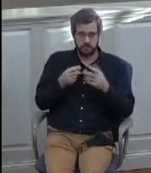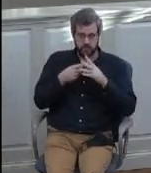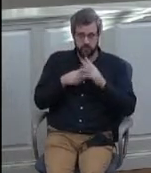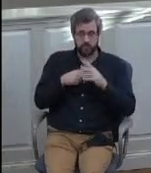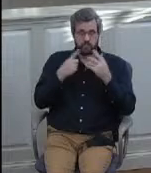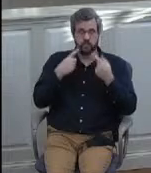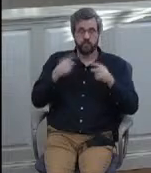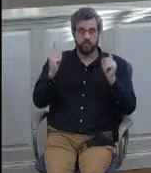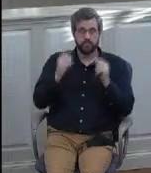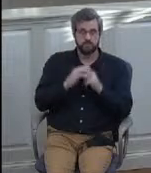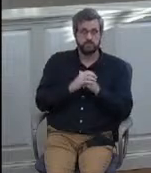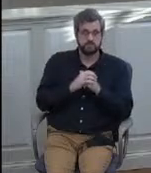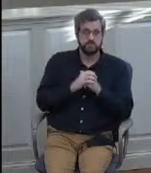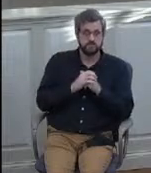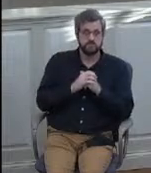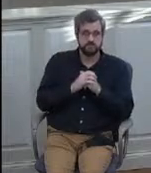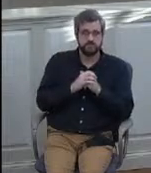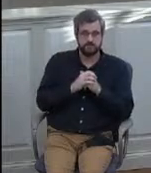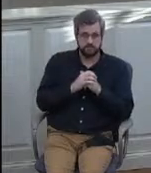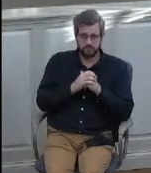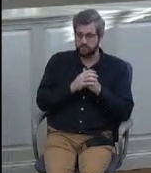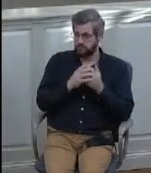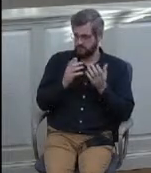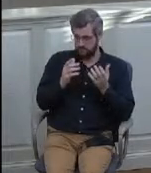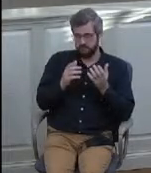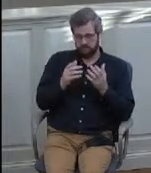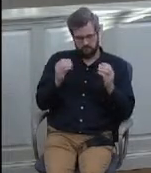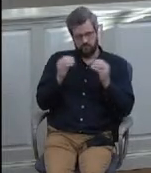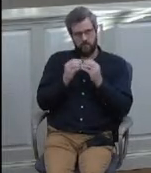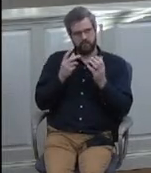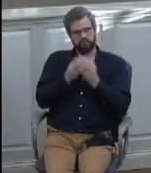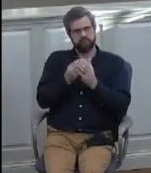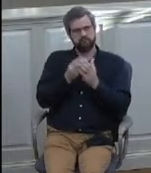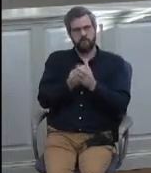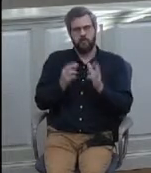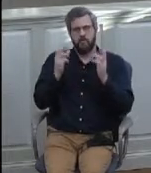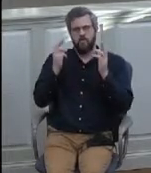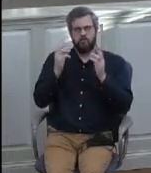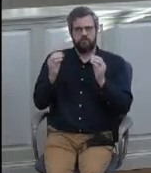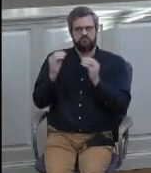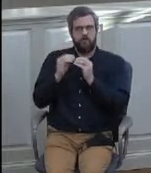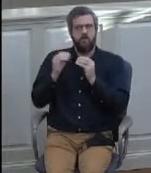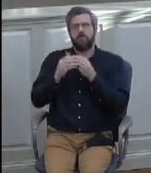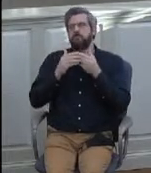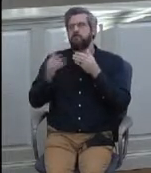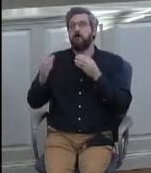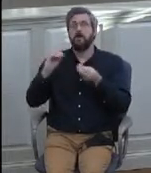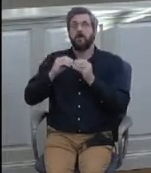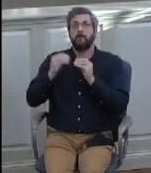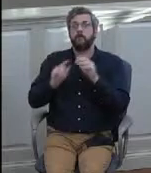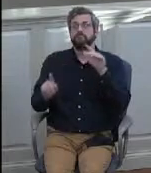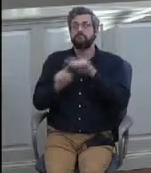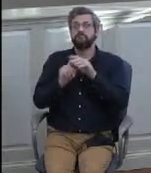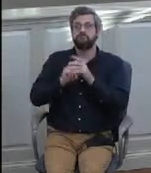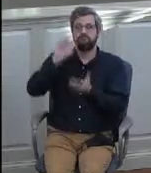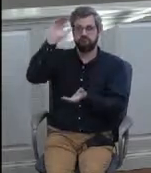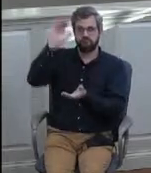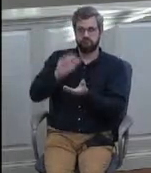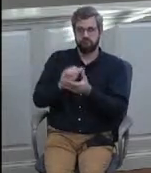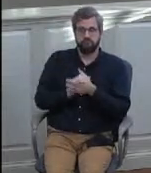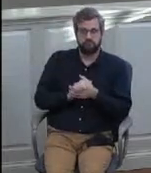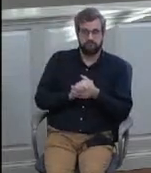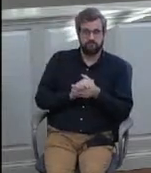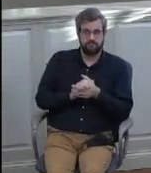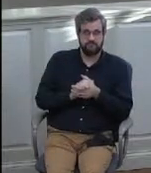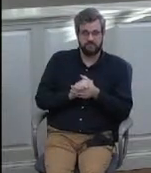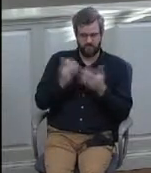part. And so as that continues on, hopefully we can see more of these days. Our incident rate, I actually looked at the